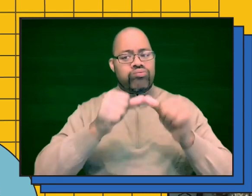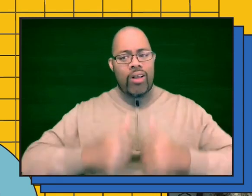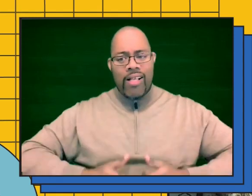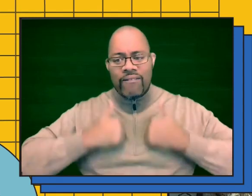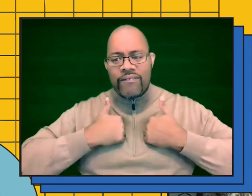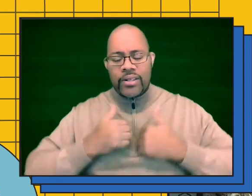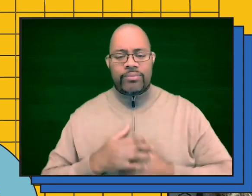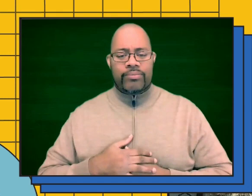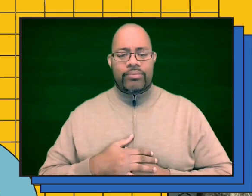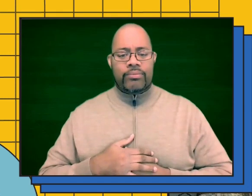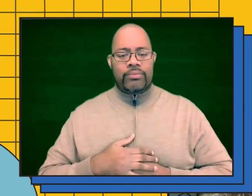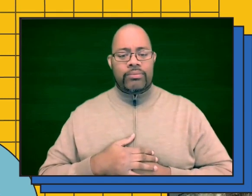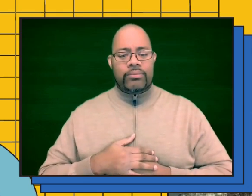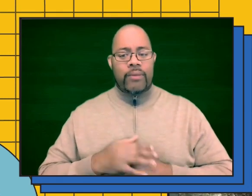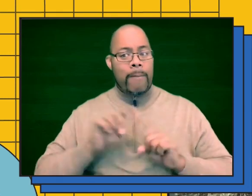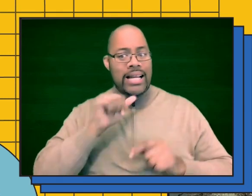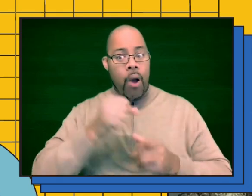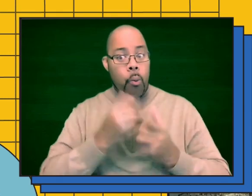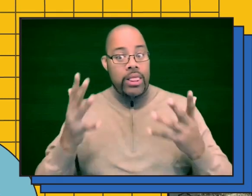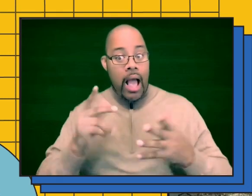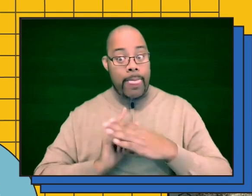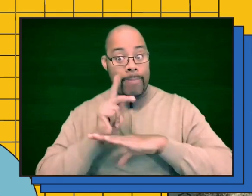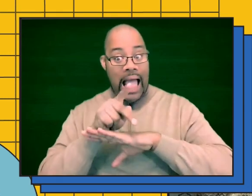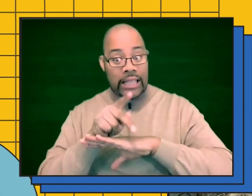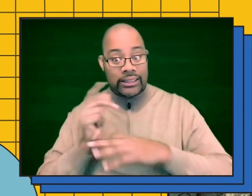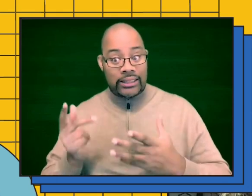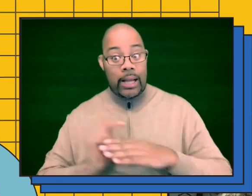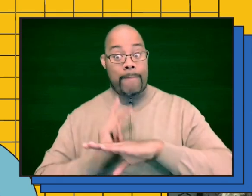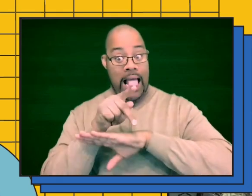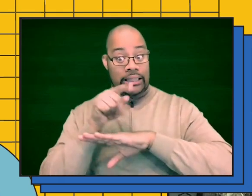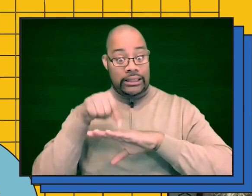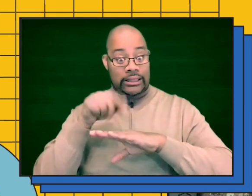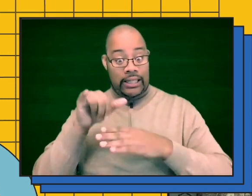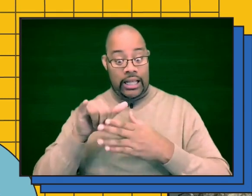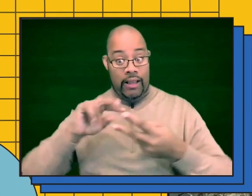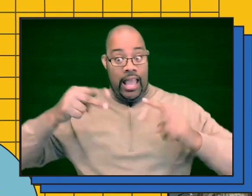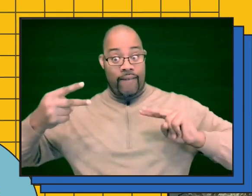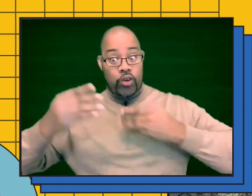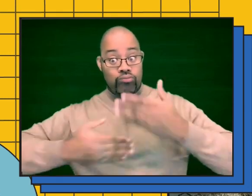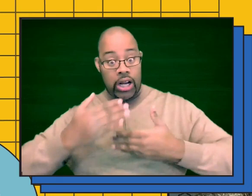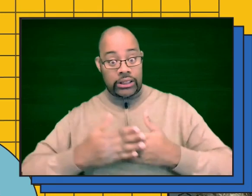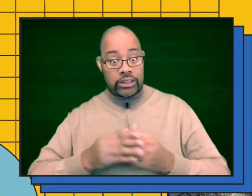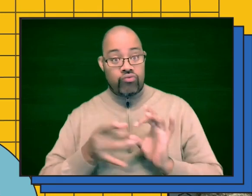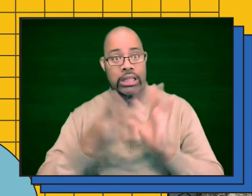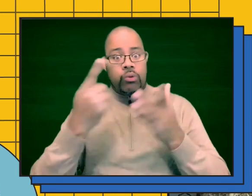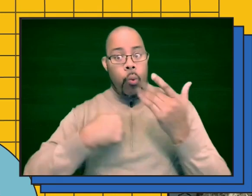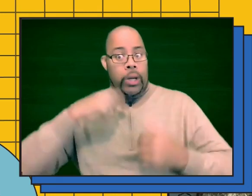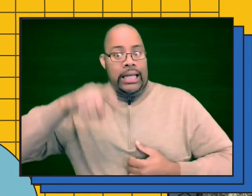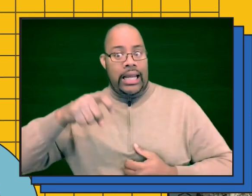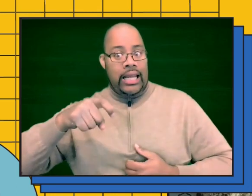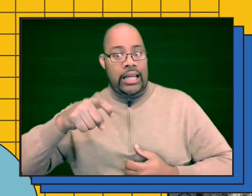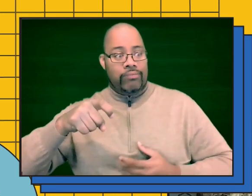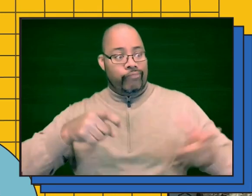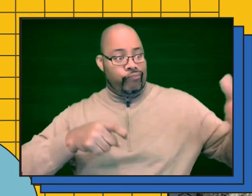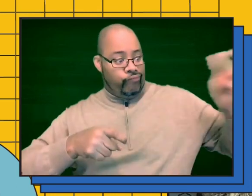for continued life, but not without the plants. The plants, in their inverse process, release what